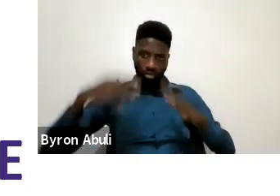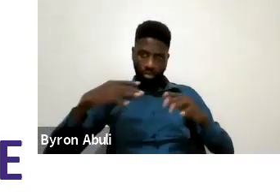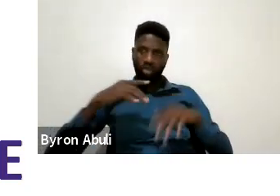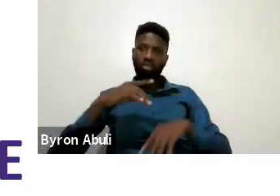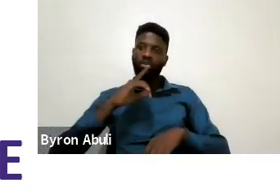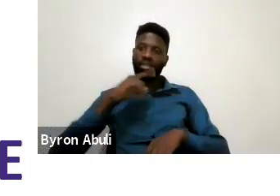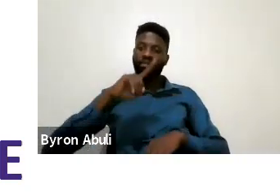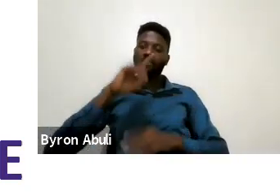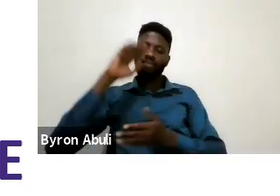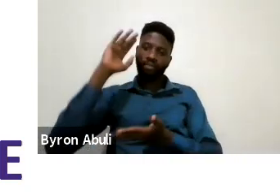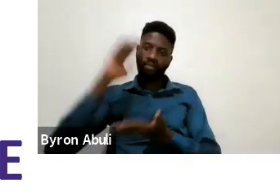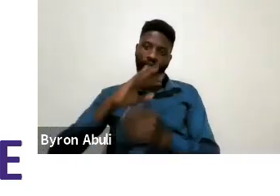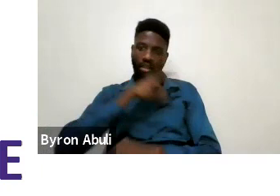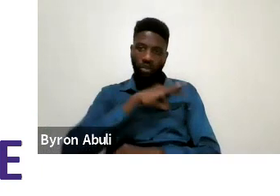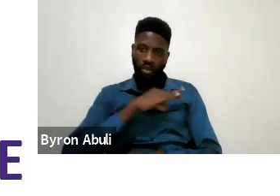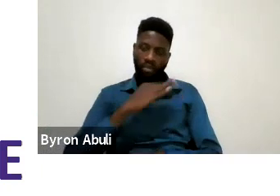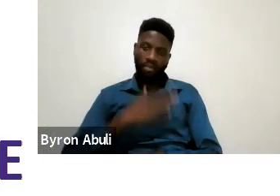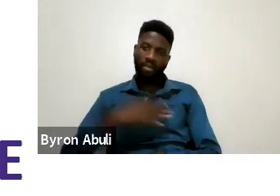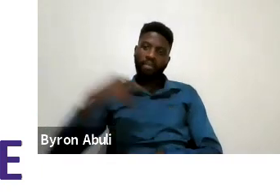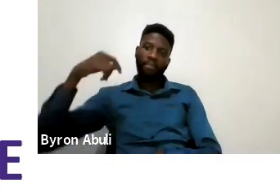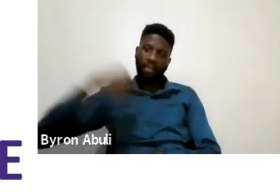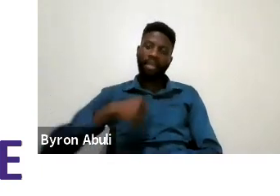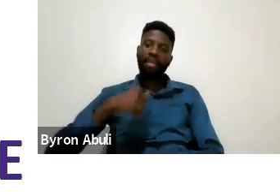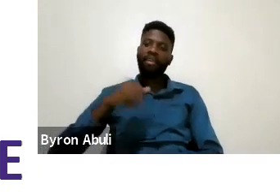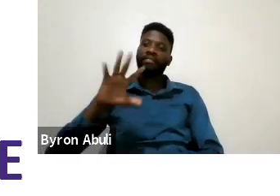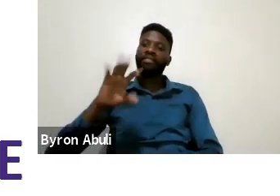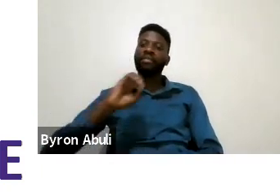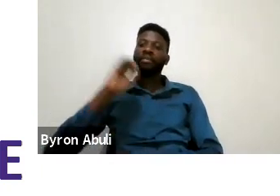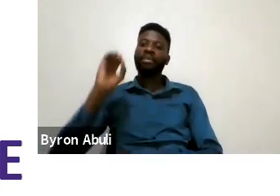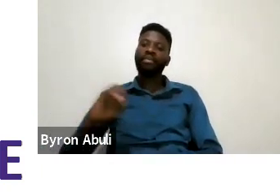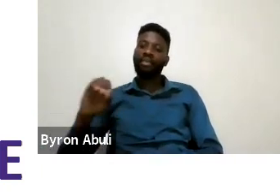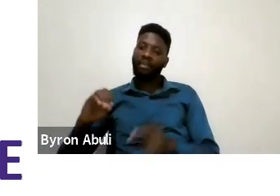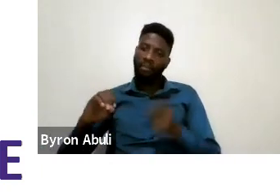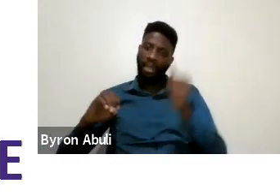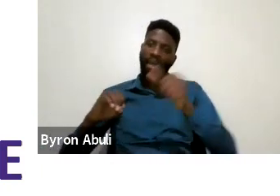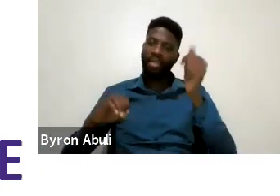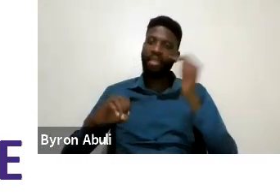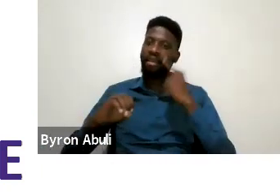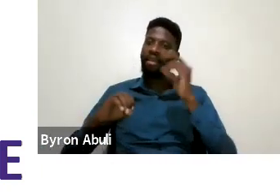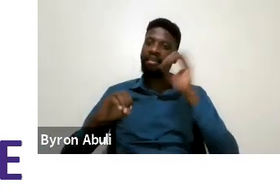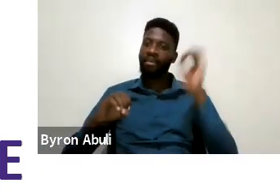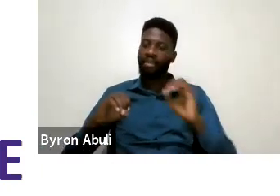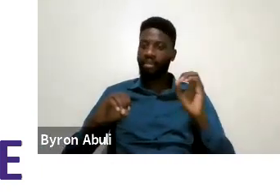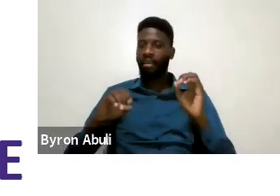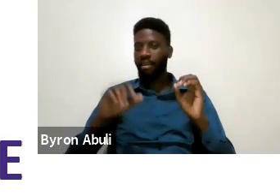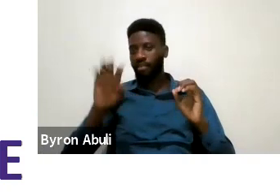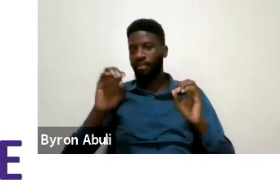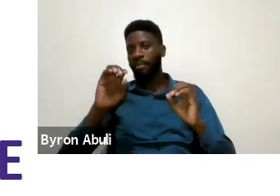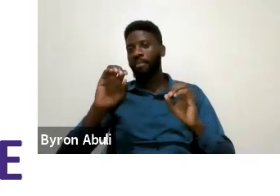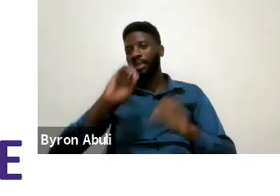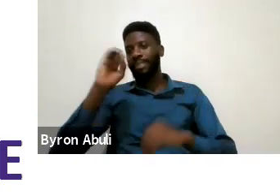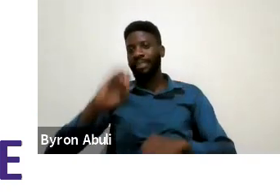my allowances and started paying me half of what they were paying the others, and the rest they were distributing among each other.